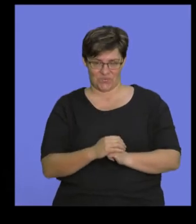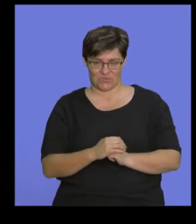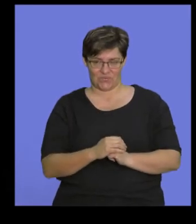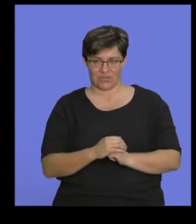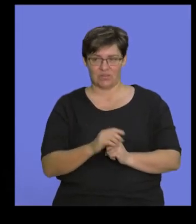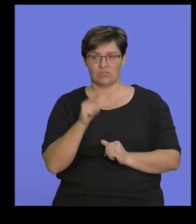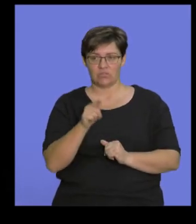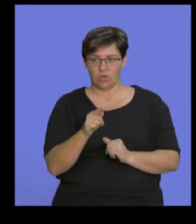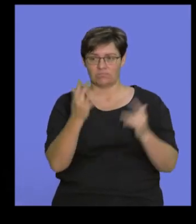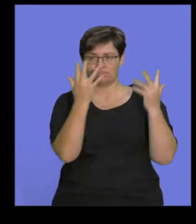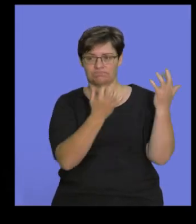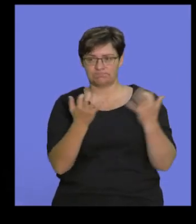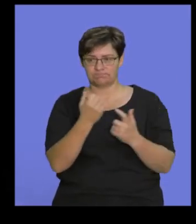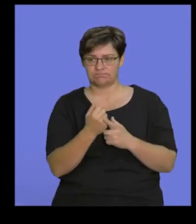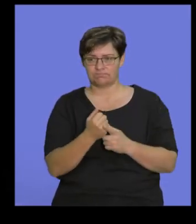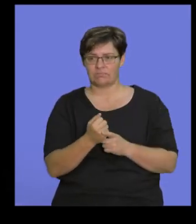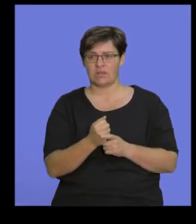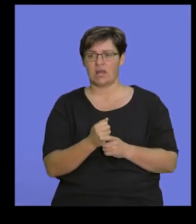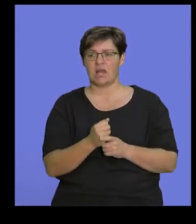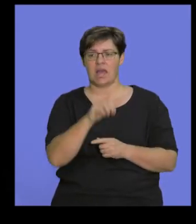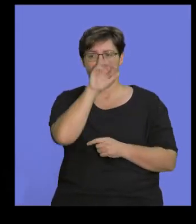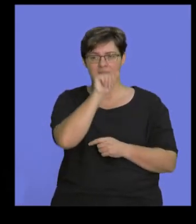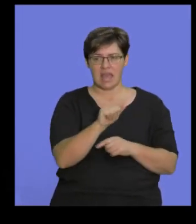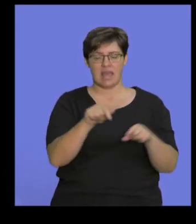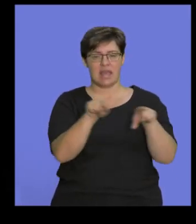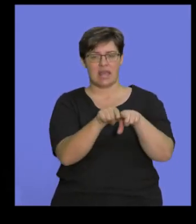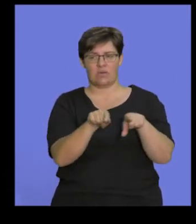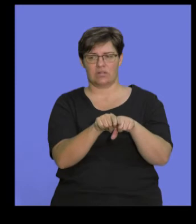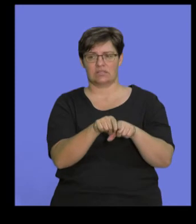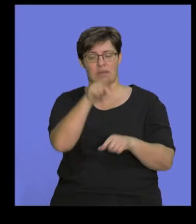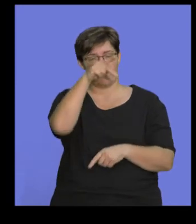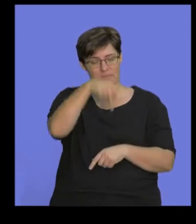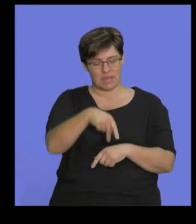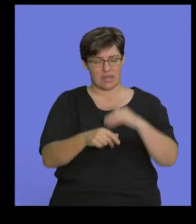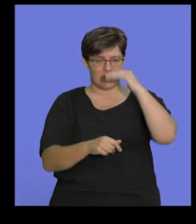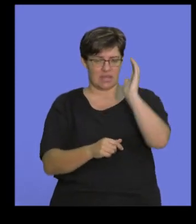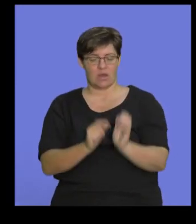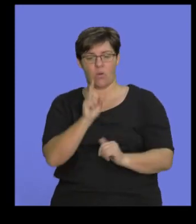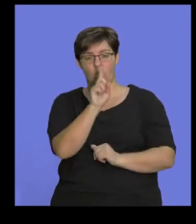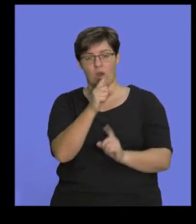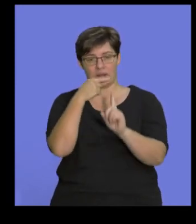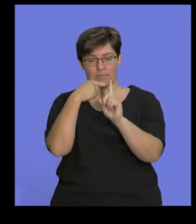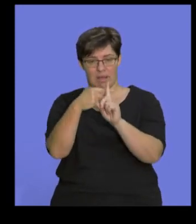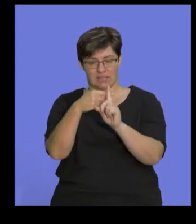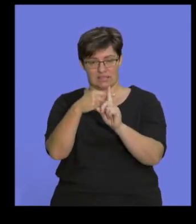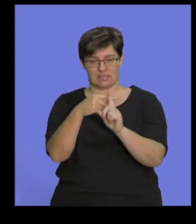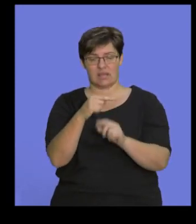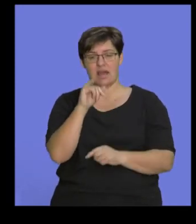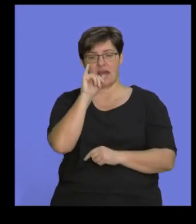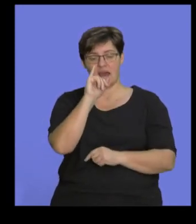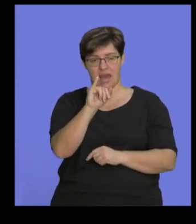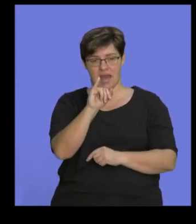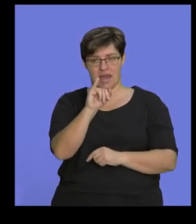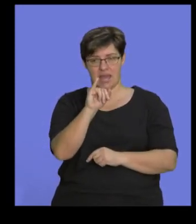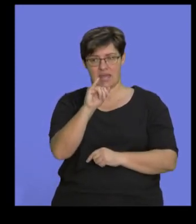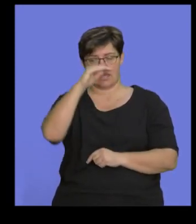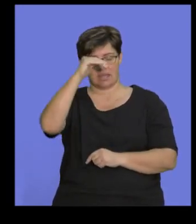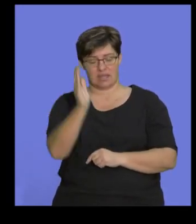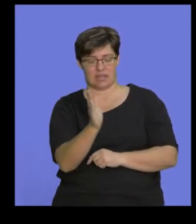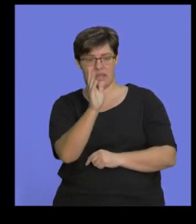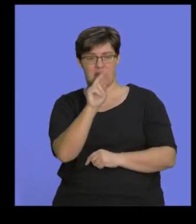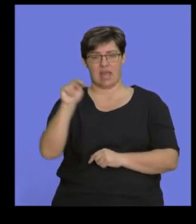is equals to P, open bracket 1 plus I to the exponent of N.